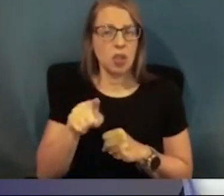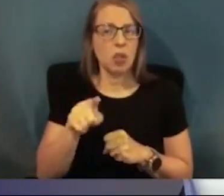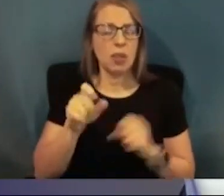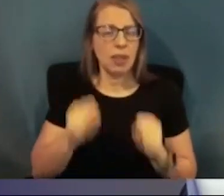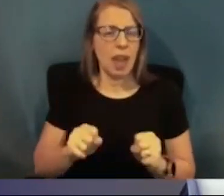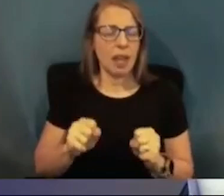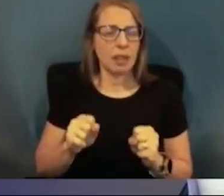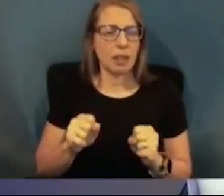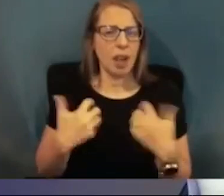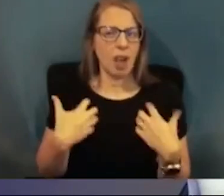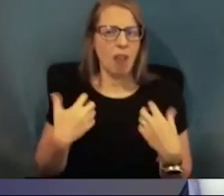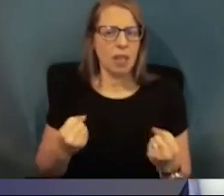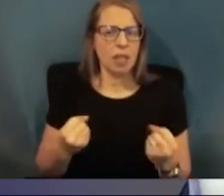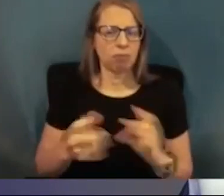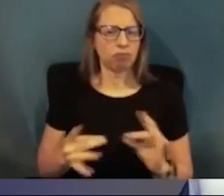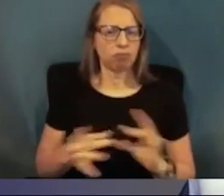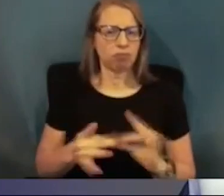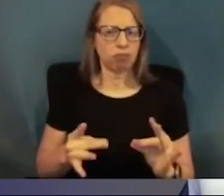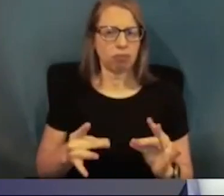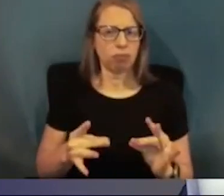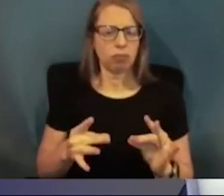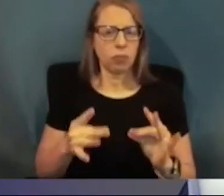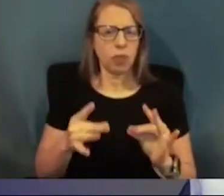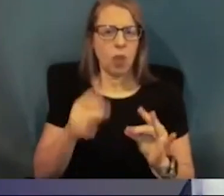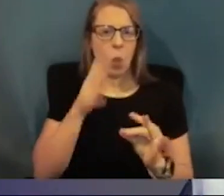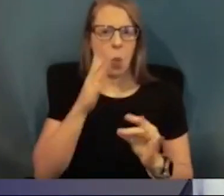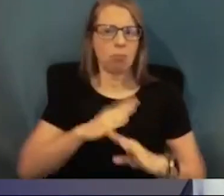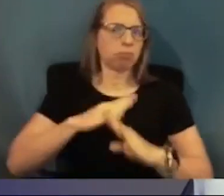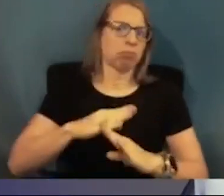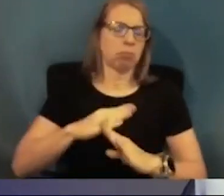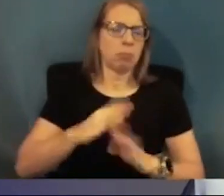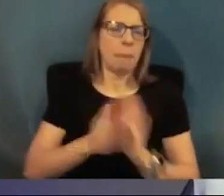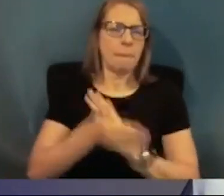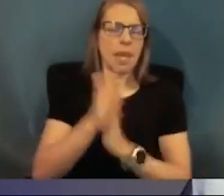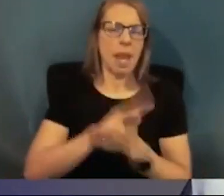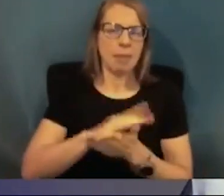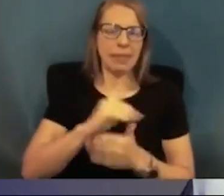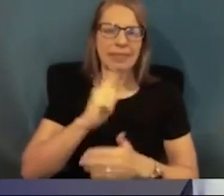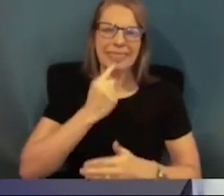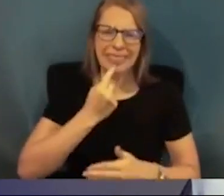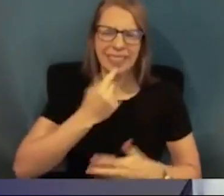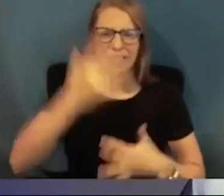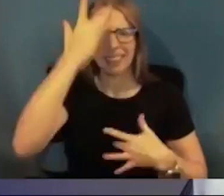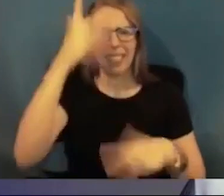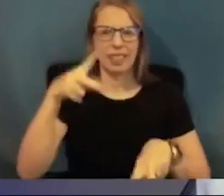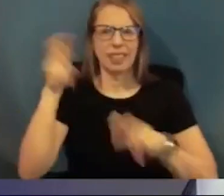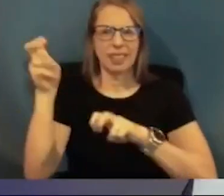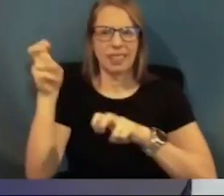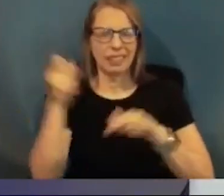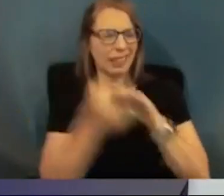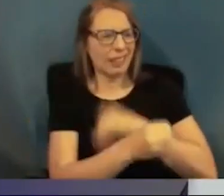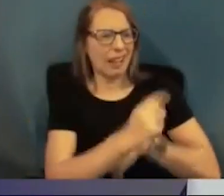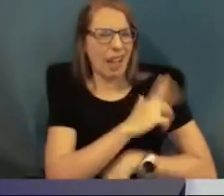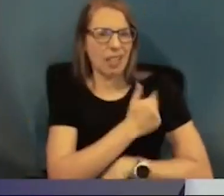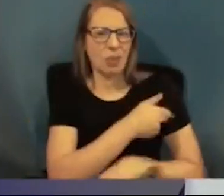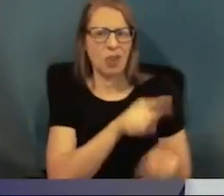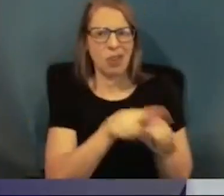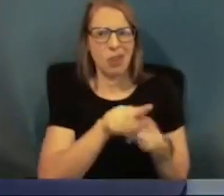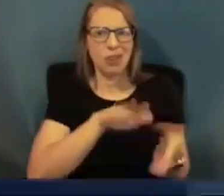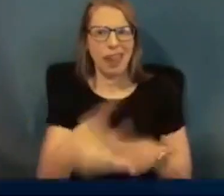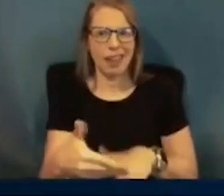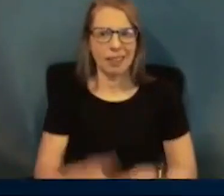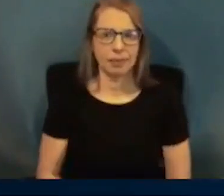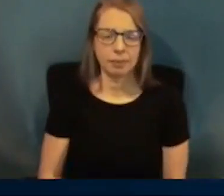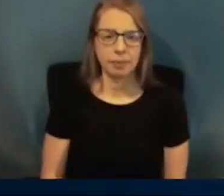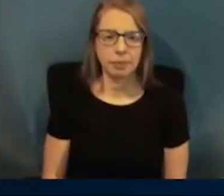going to keep you from getting very sick, being admitted to the hospital, and dying. Next question is,